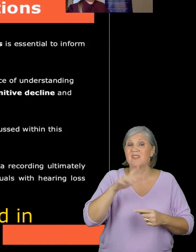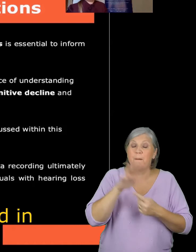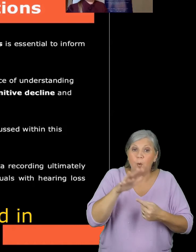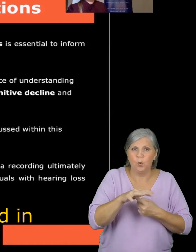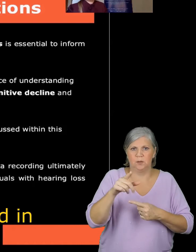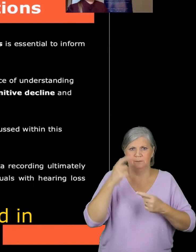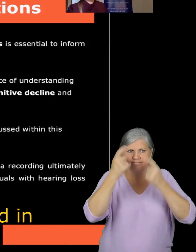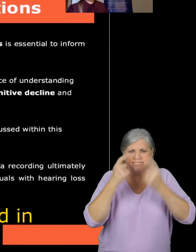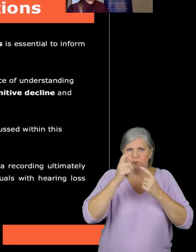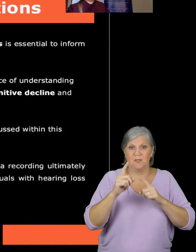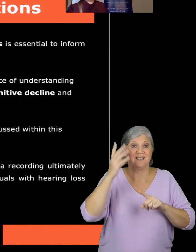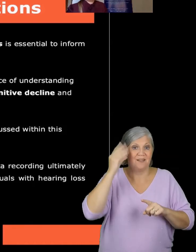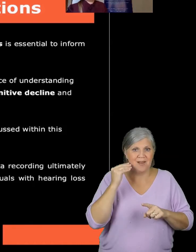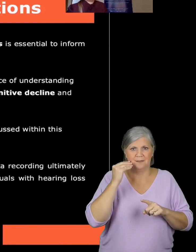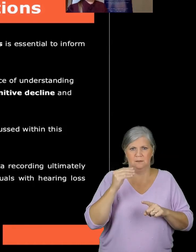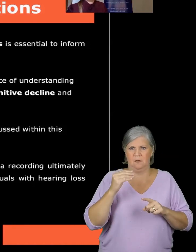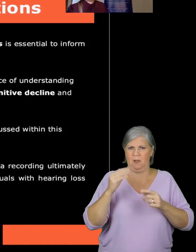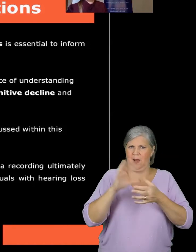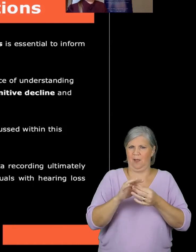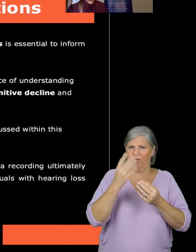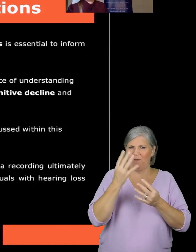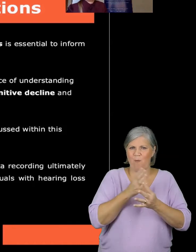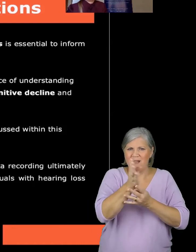to be highlighted and addressed in their own right.